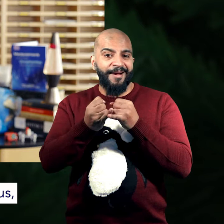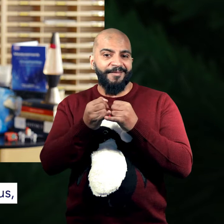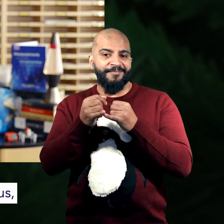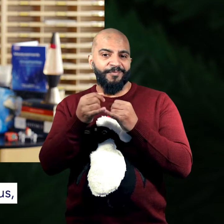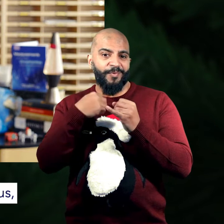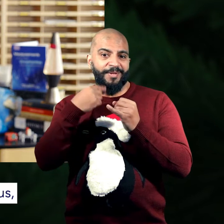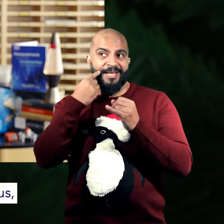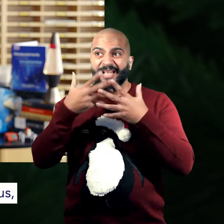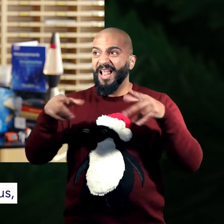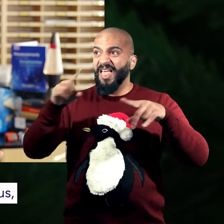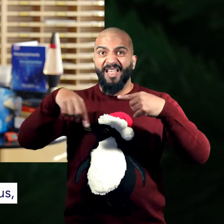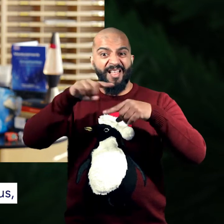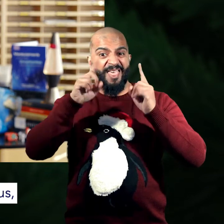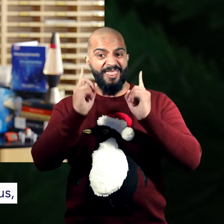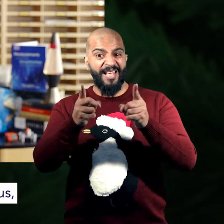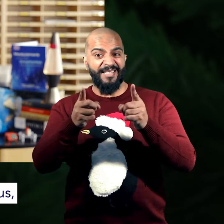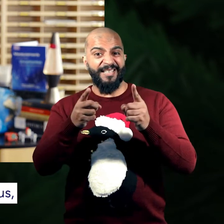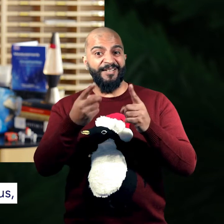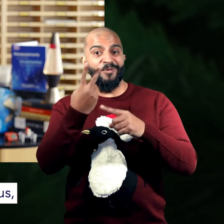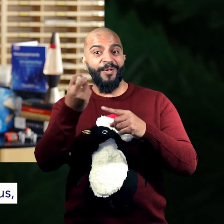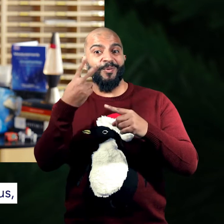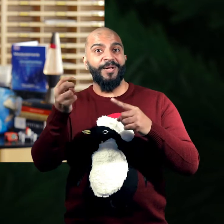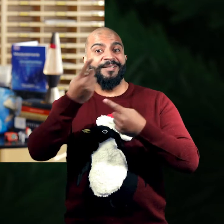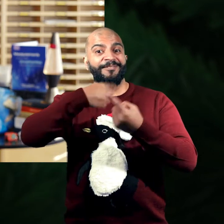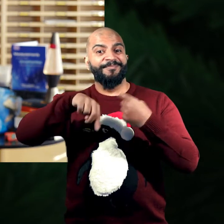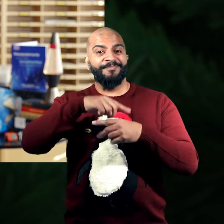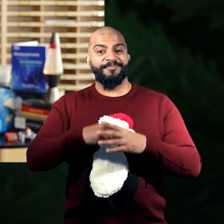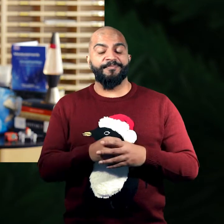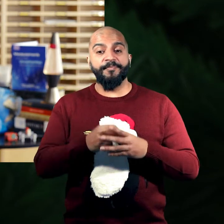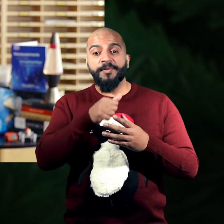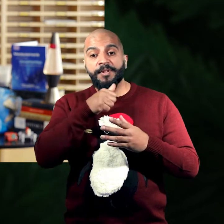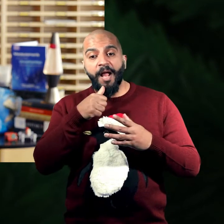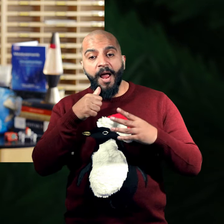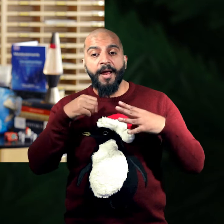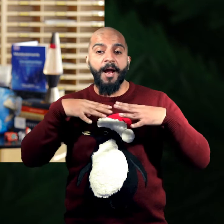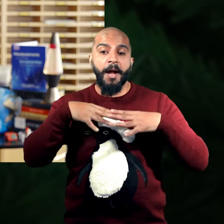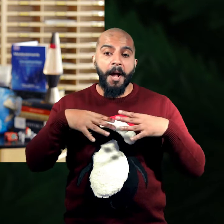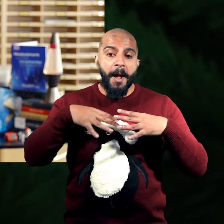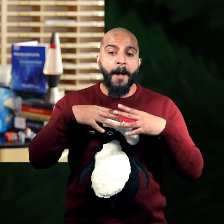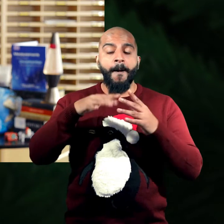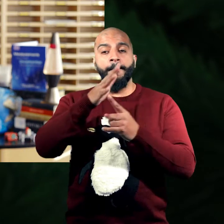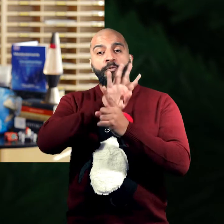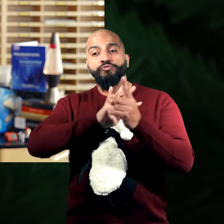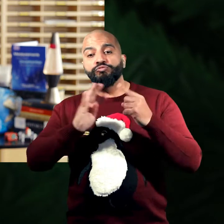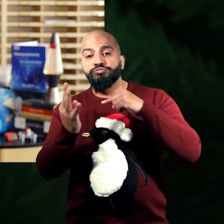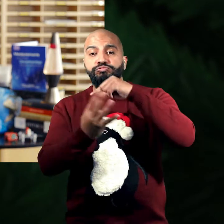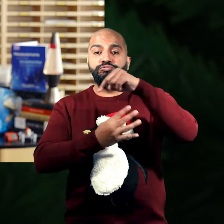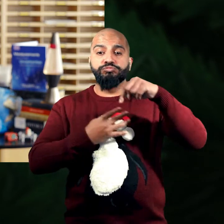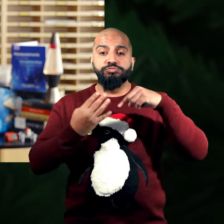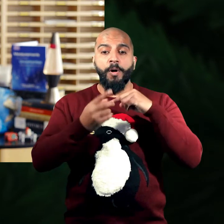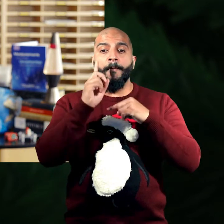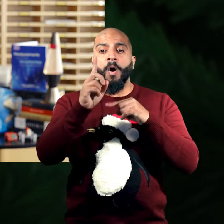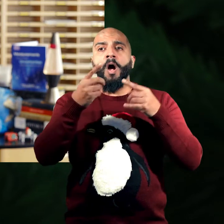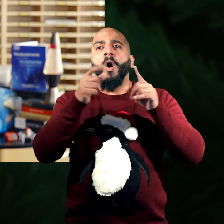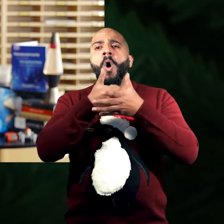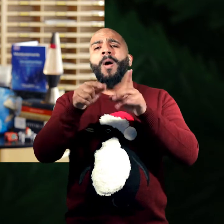so what we see now in 2020 all around us is our nice, calm, stable solar system. But it